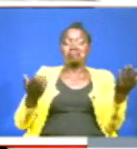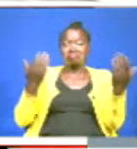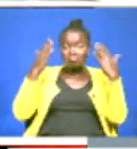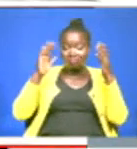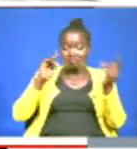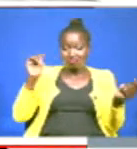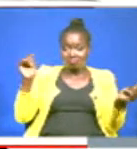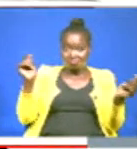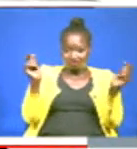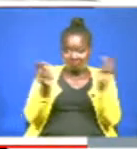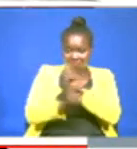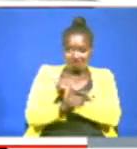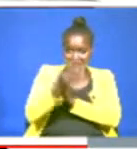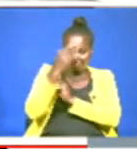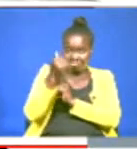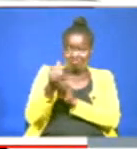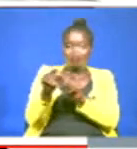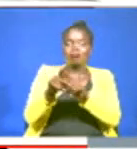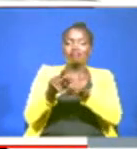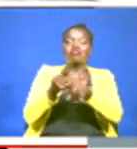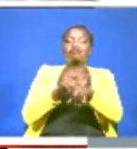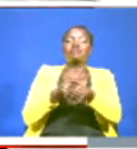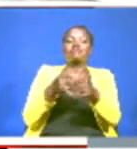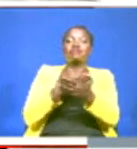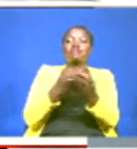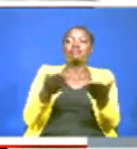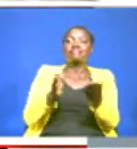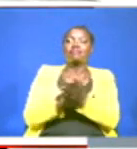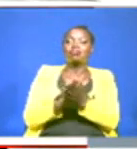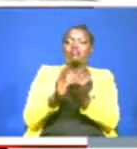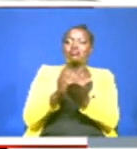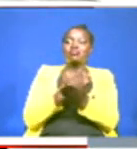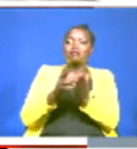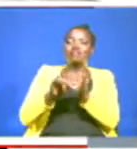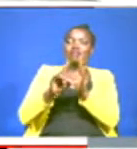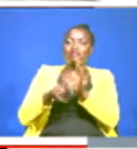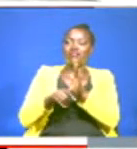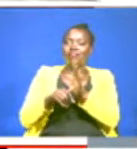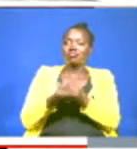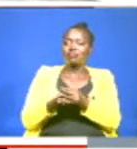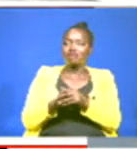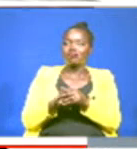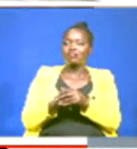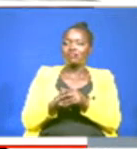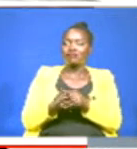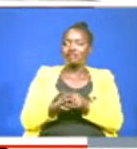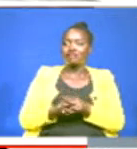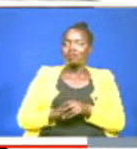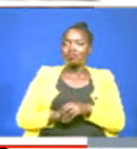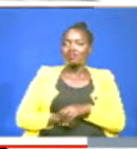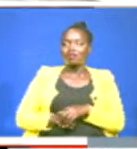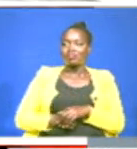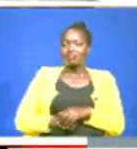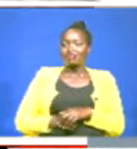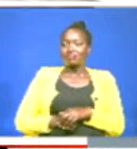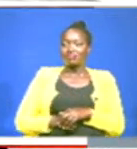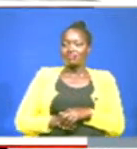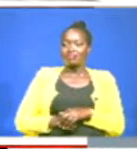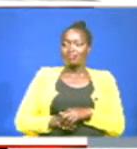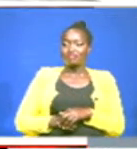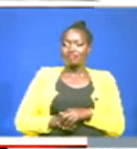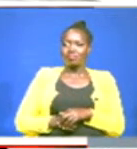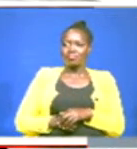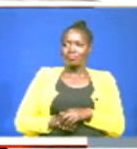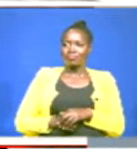the game because we still have time, but I'll be giving an update later on after the bulletin is over about that particular match.